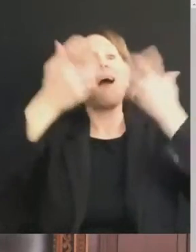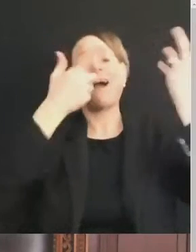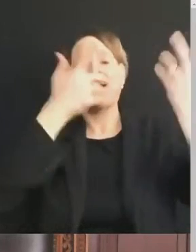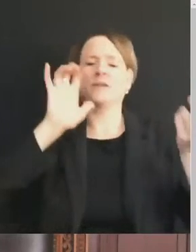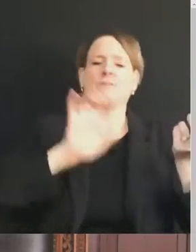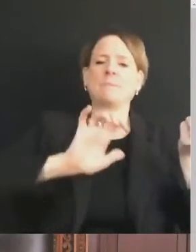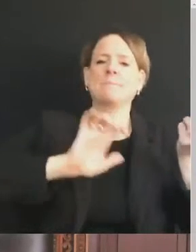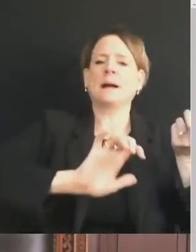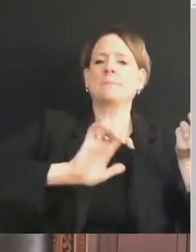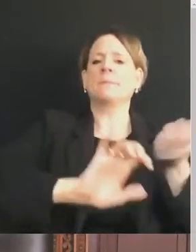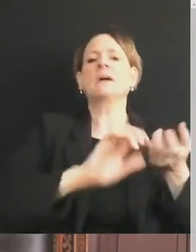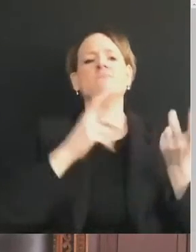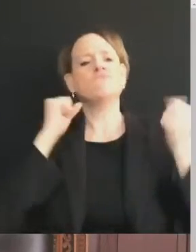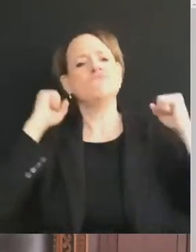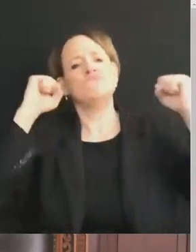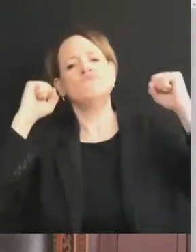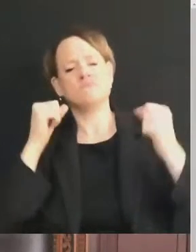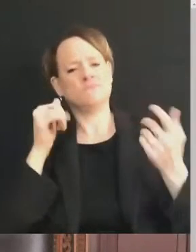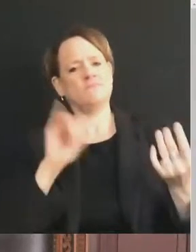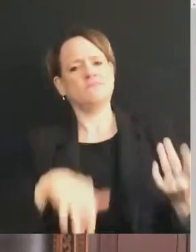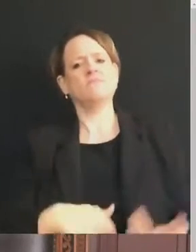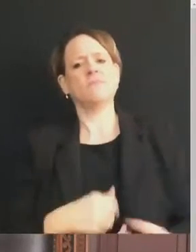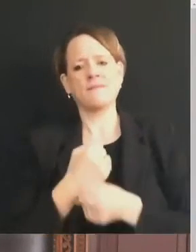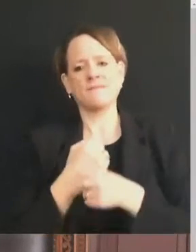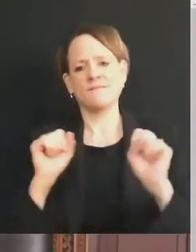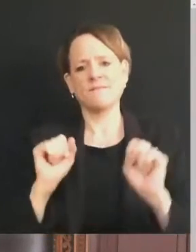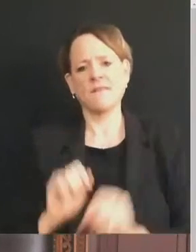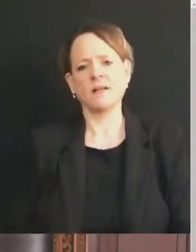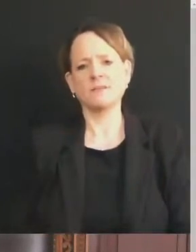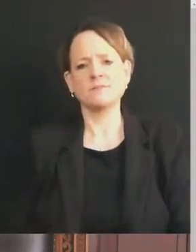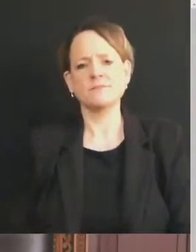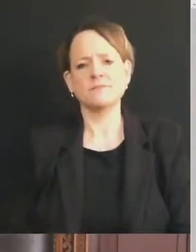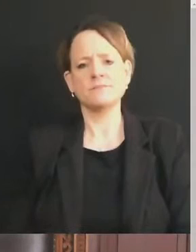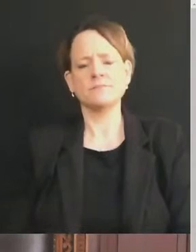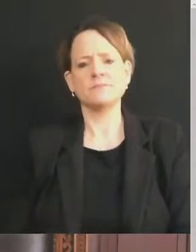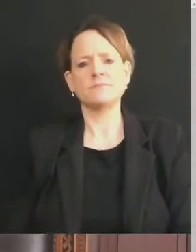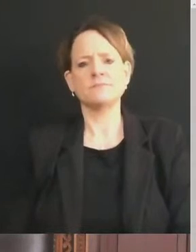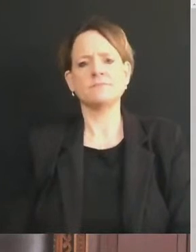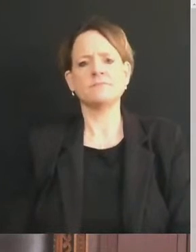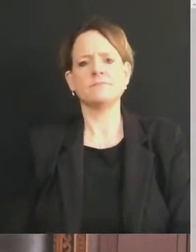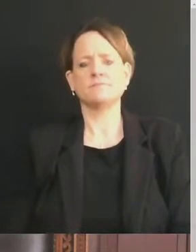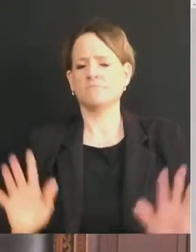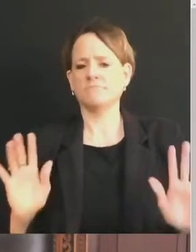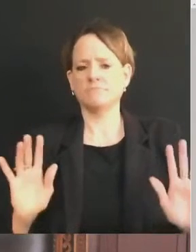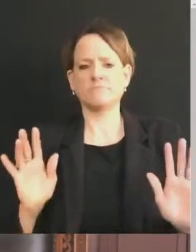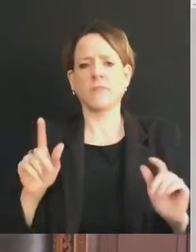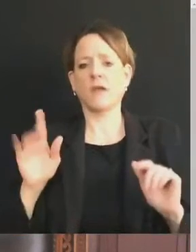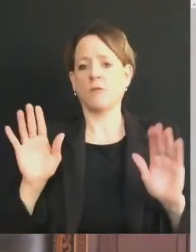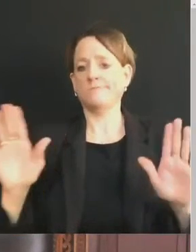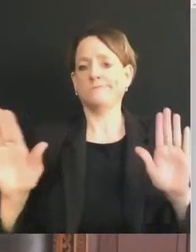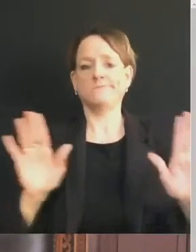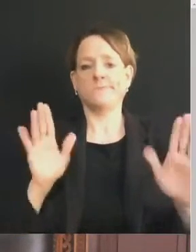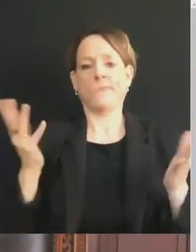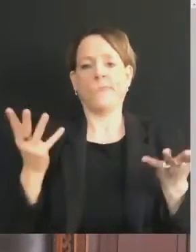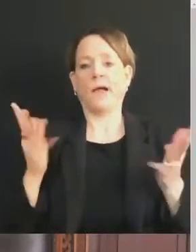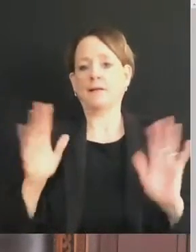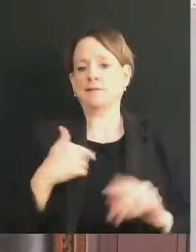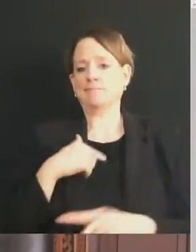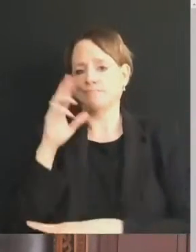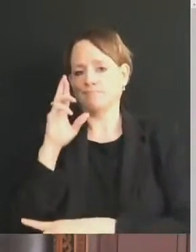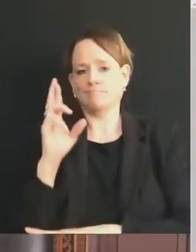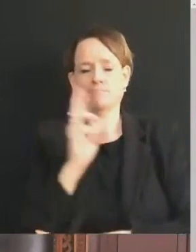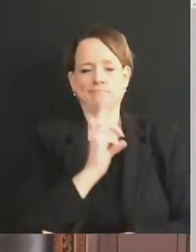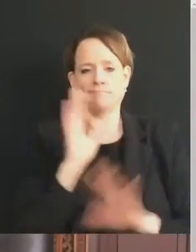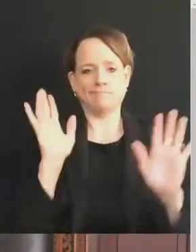hell more safe than the other. And so I don't see any hypocrisy there. I don't invite people to come or not